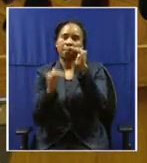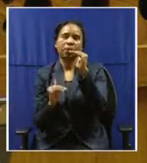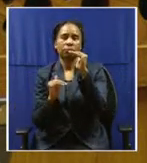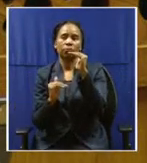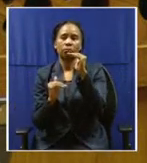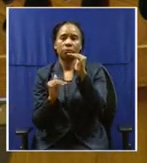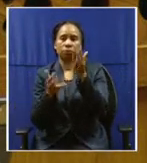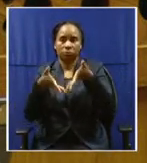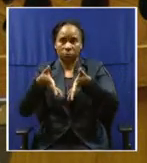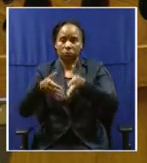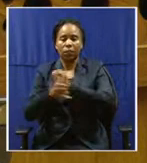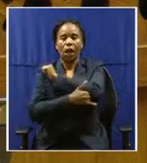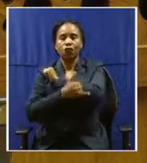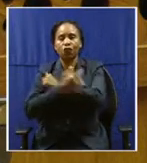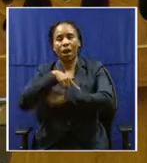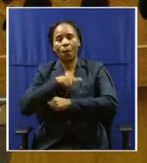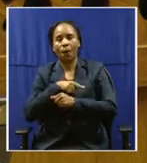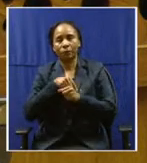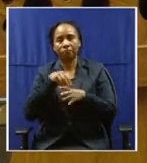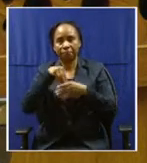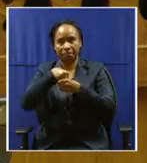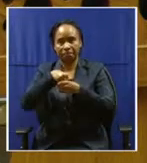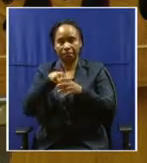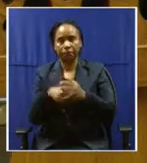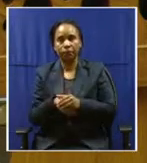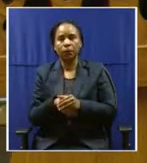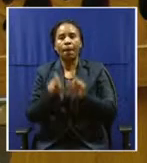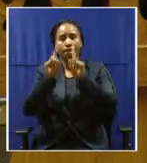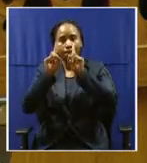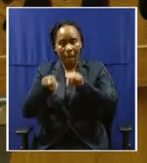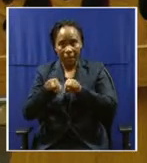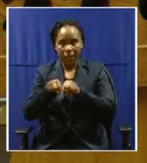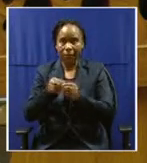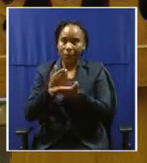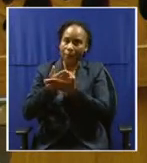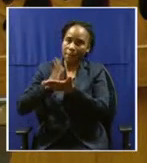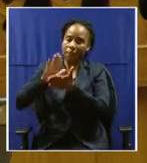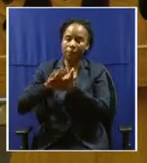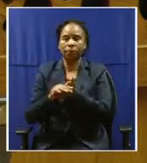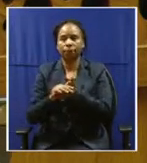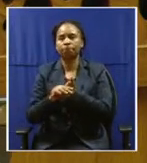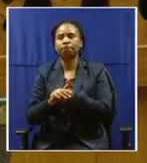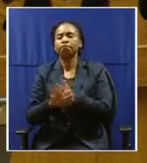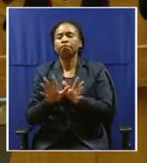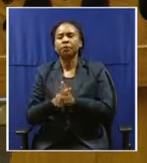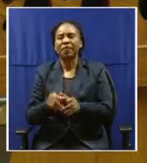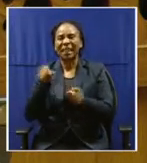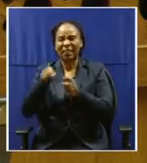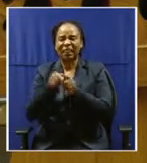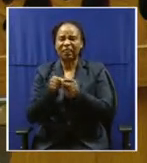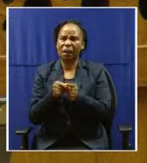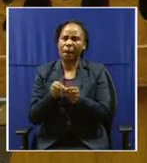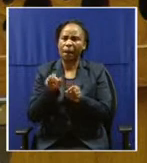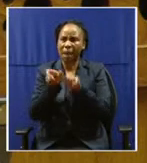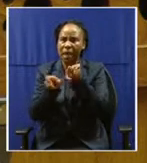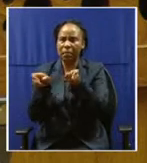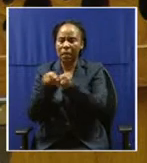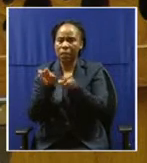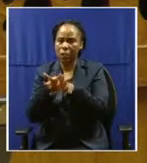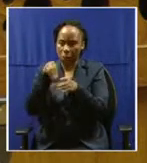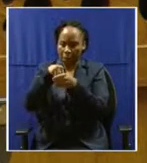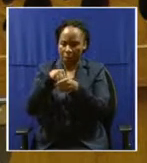our country. We must overcome a legacy of exclusion and dispossession